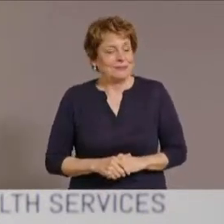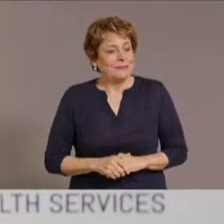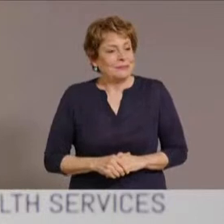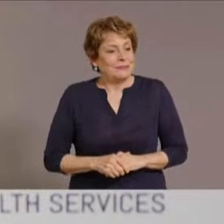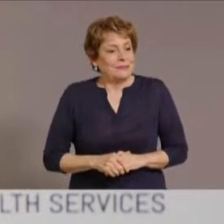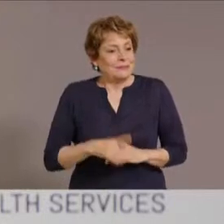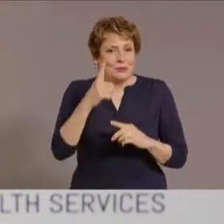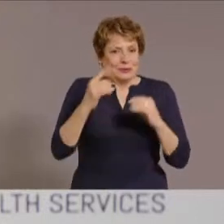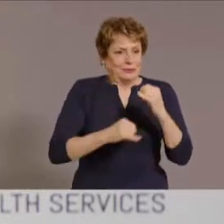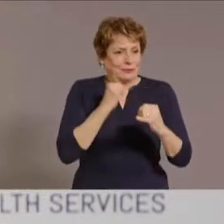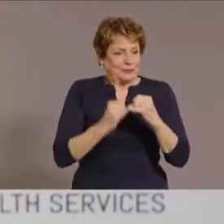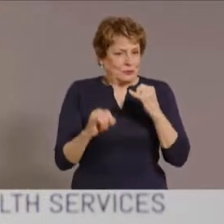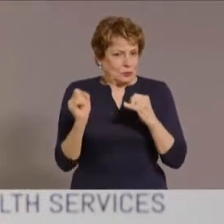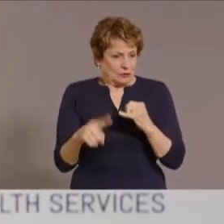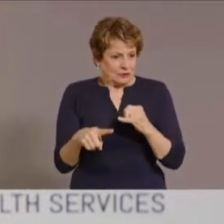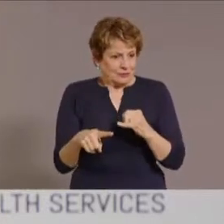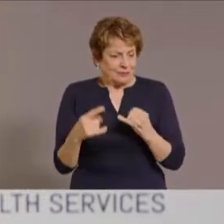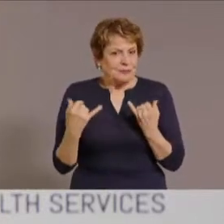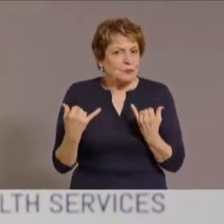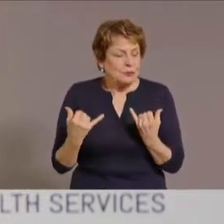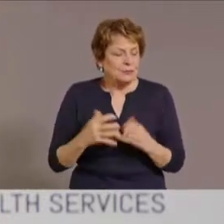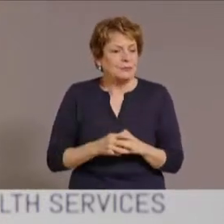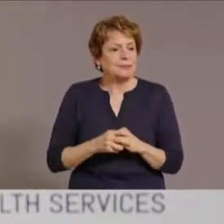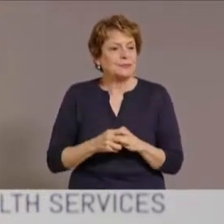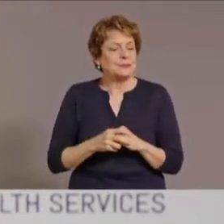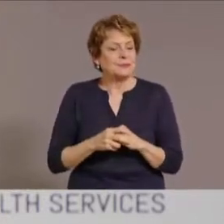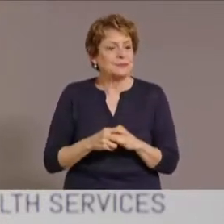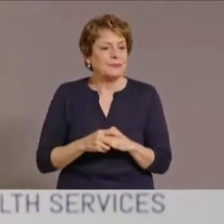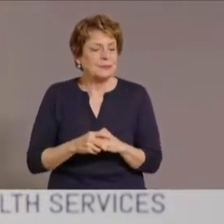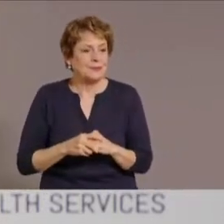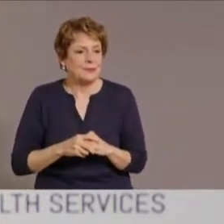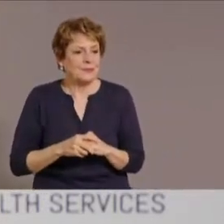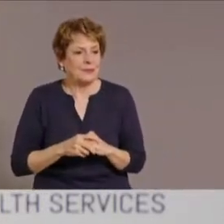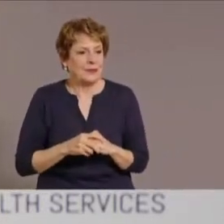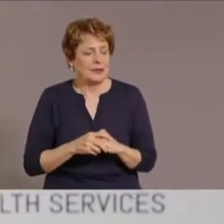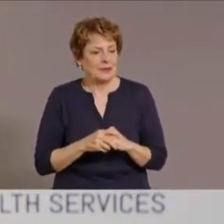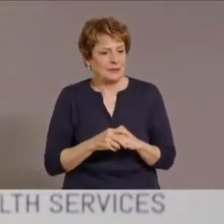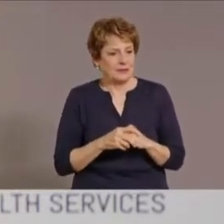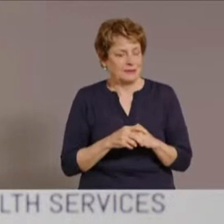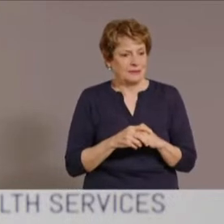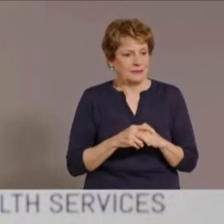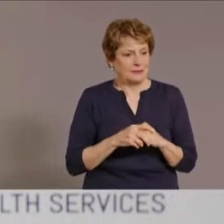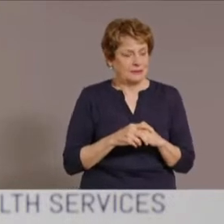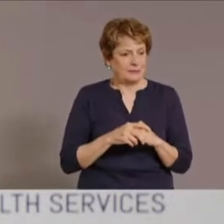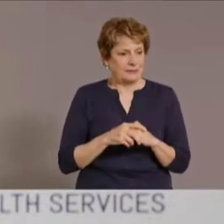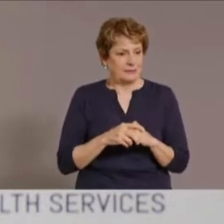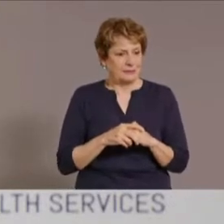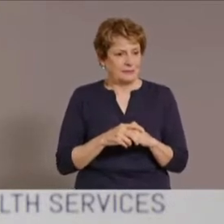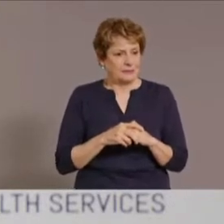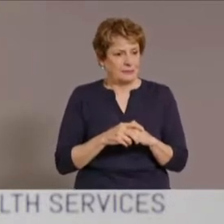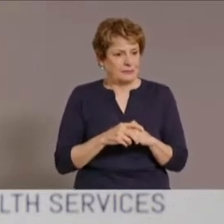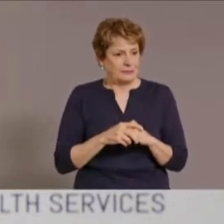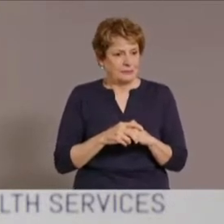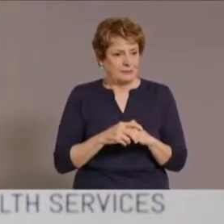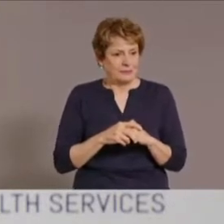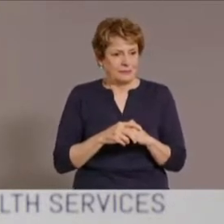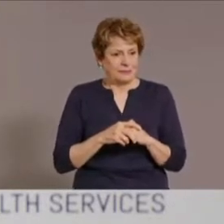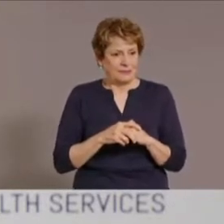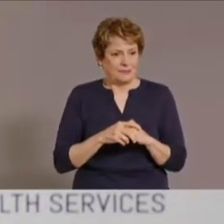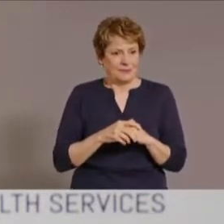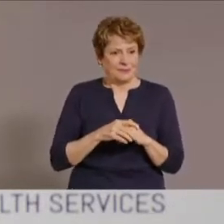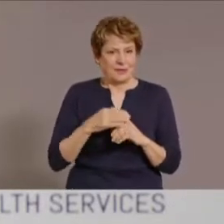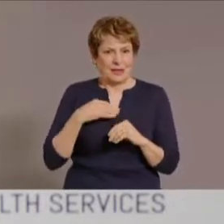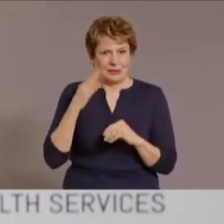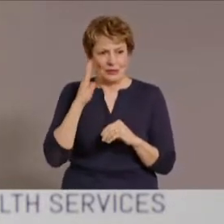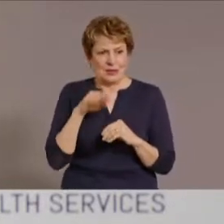here. Where are we right now? Where do we stand? Because I know you said the cases are ticking up a little bit. It's been 5